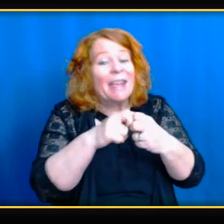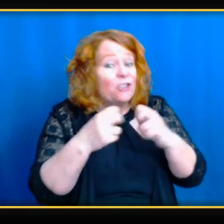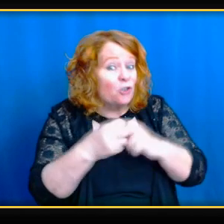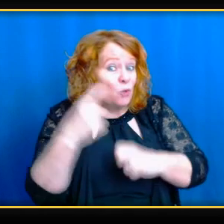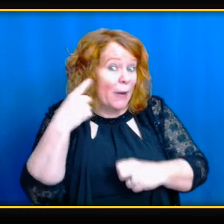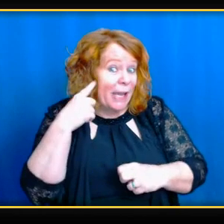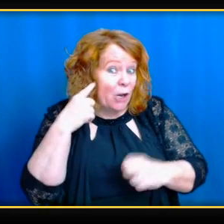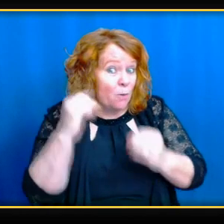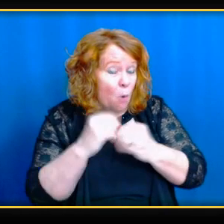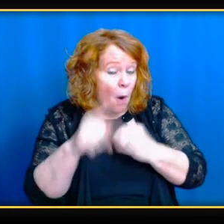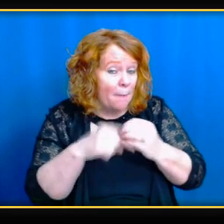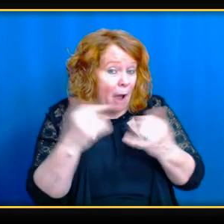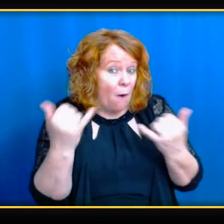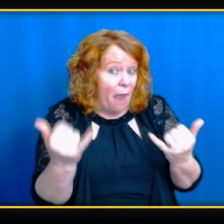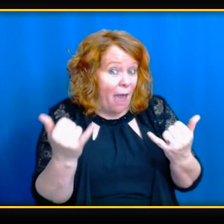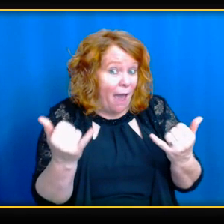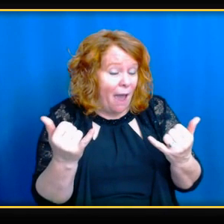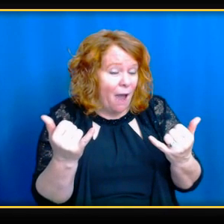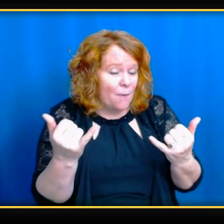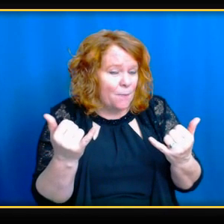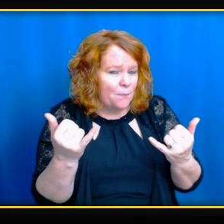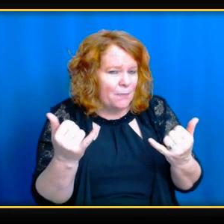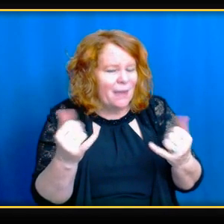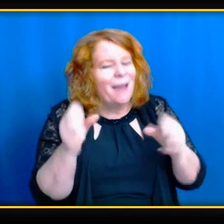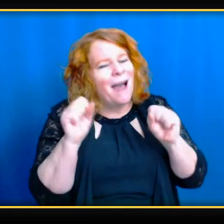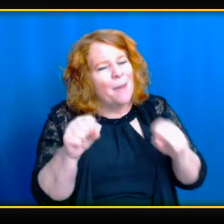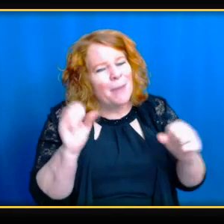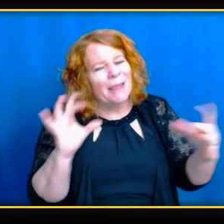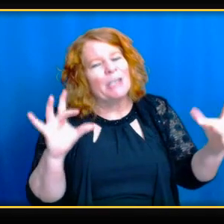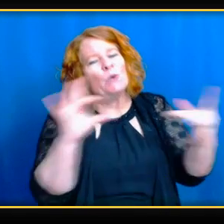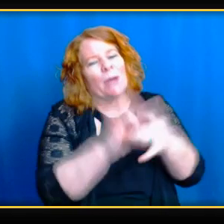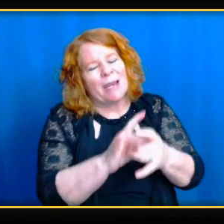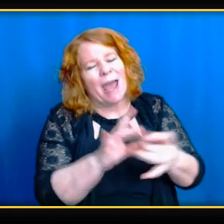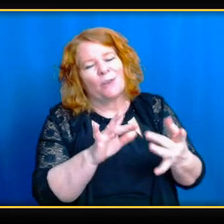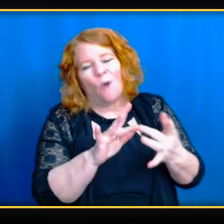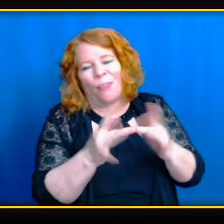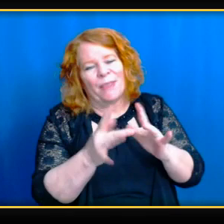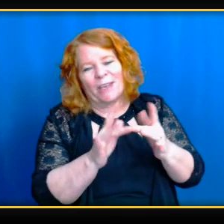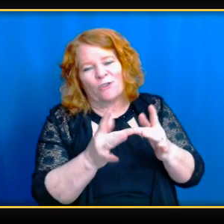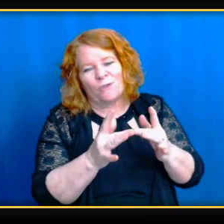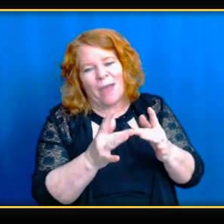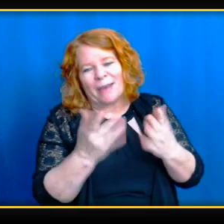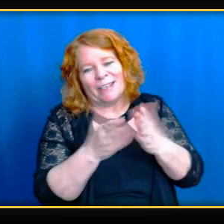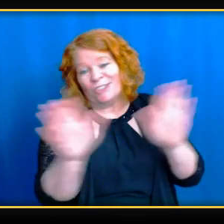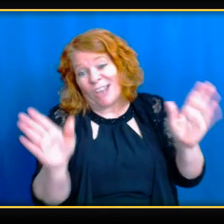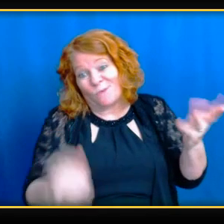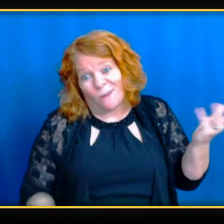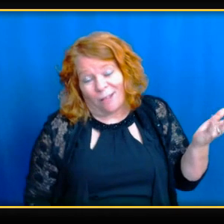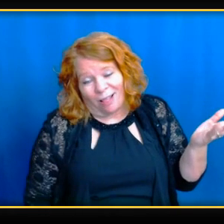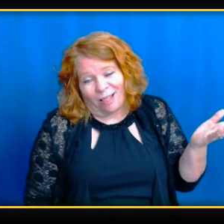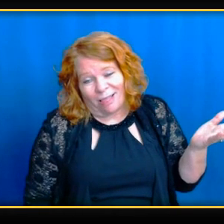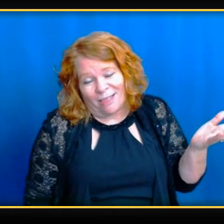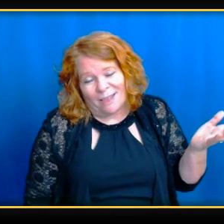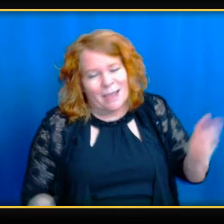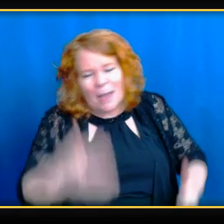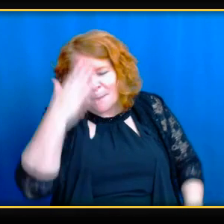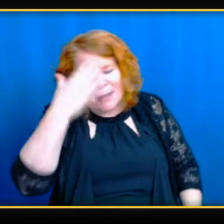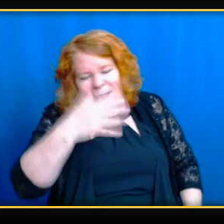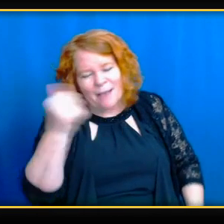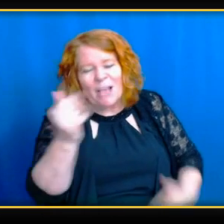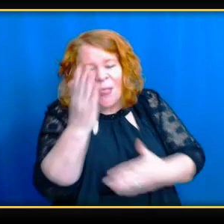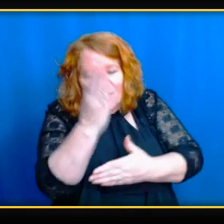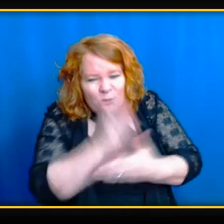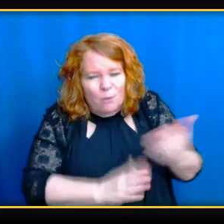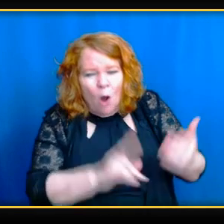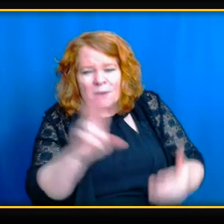now, ability to connect to the internet in general, because there are parts of the United States, even in